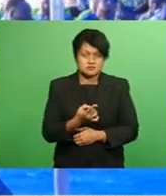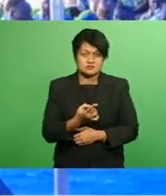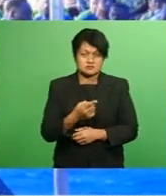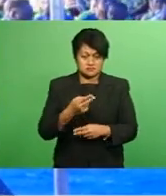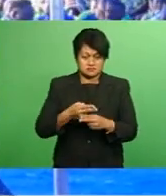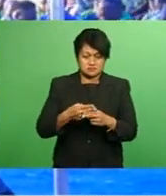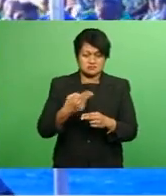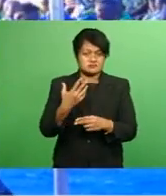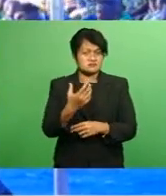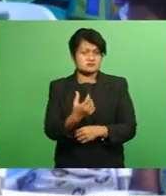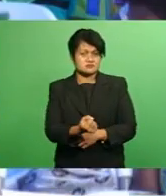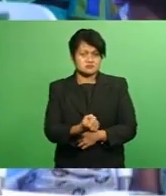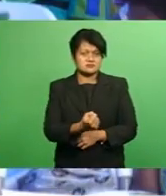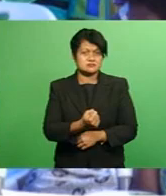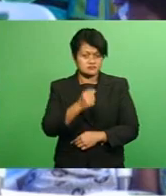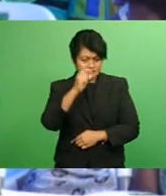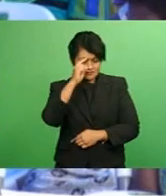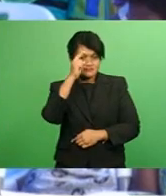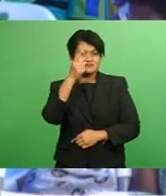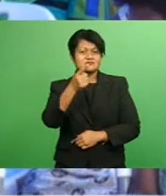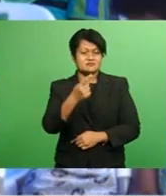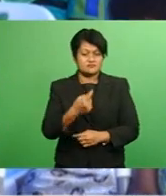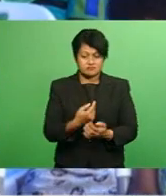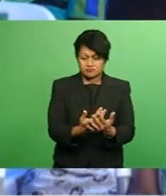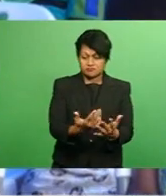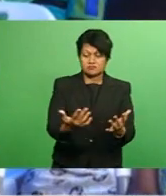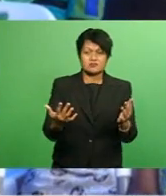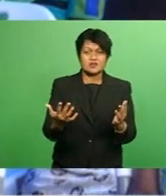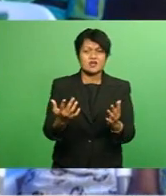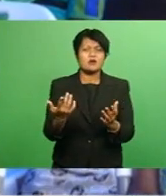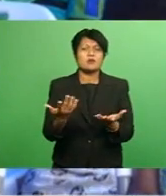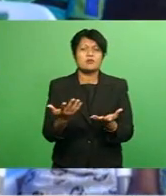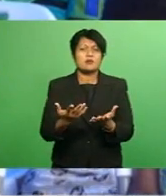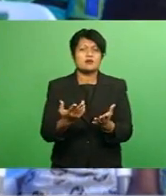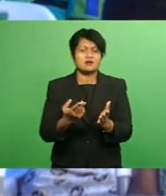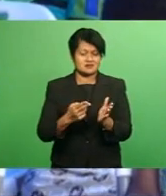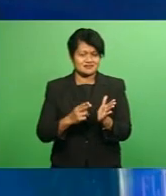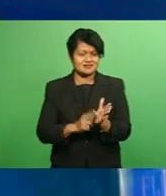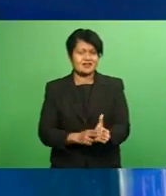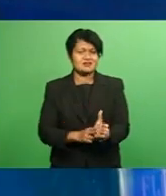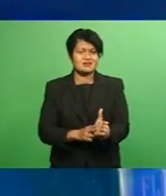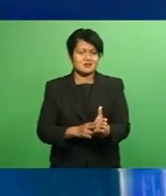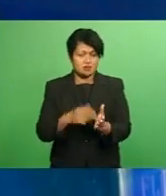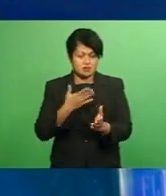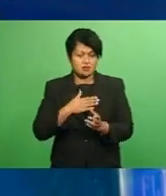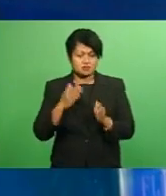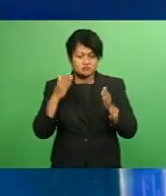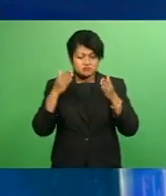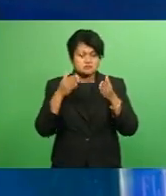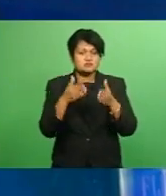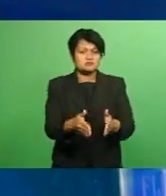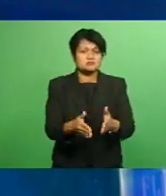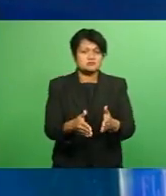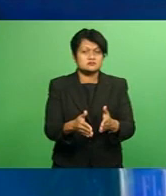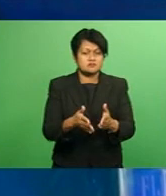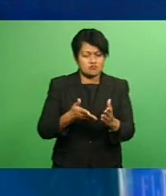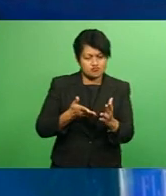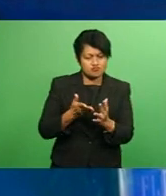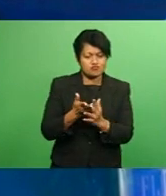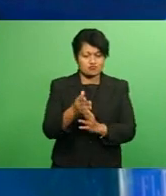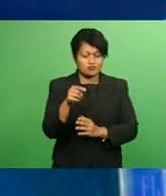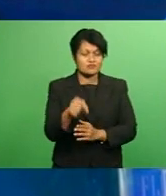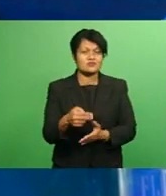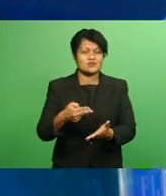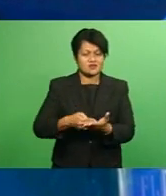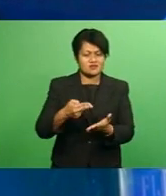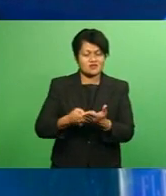understand, in the surrounding area here in Bavu that we would like to target through this initiative under the next